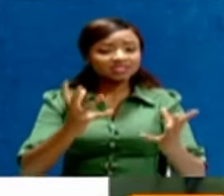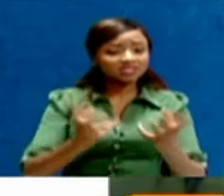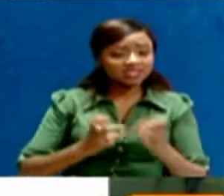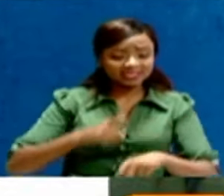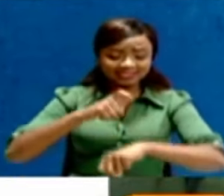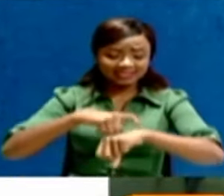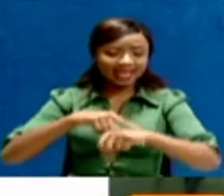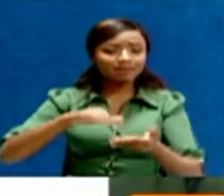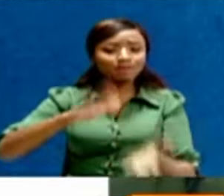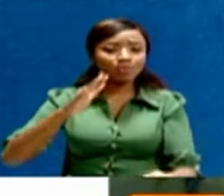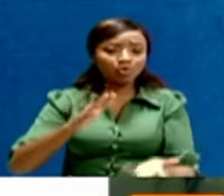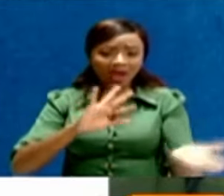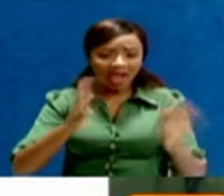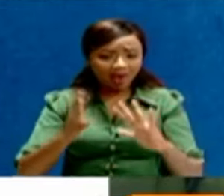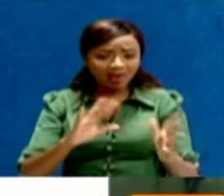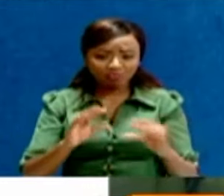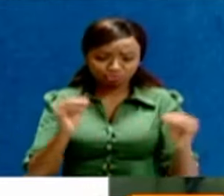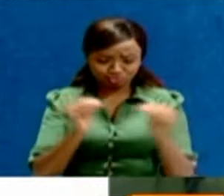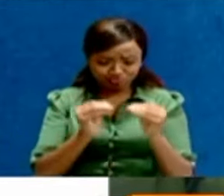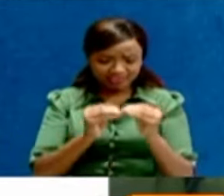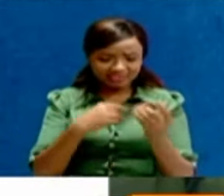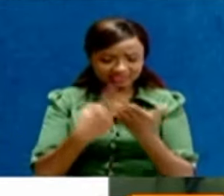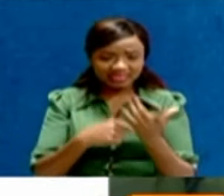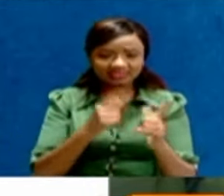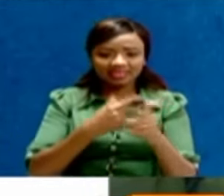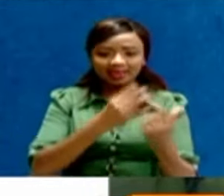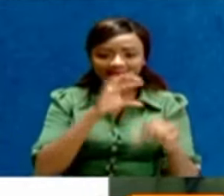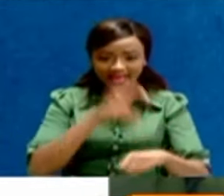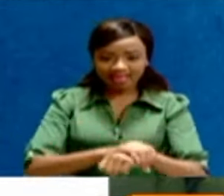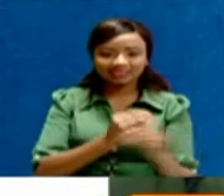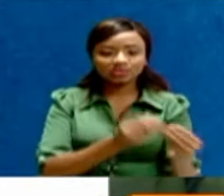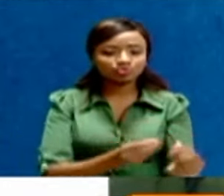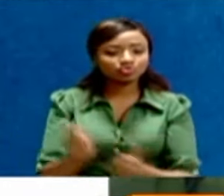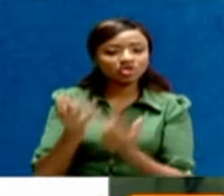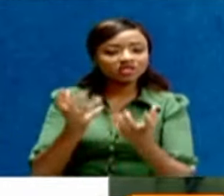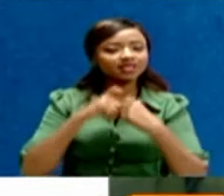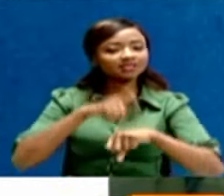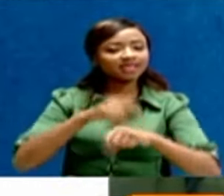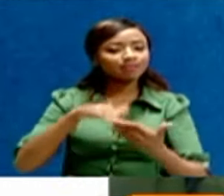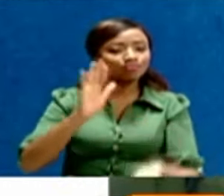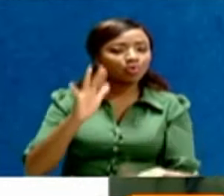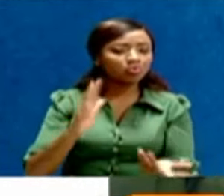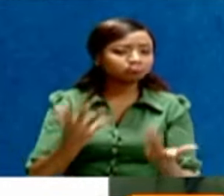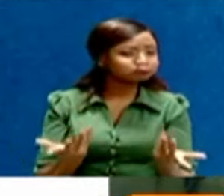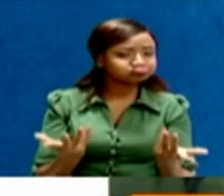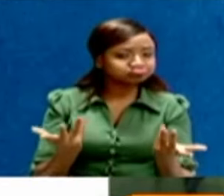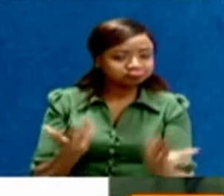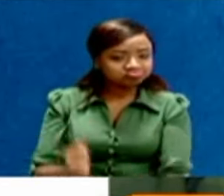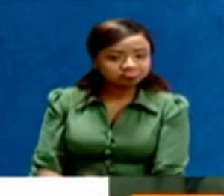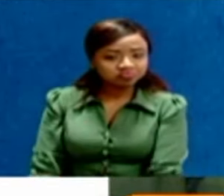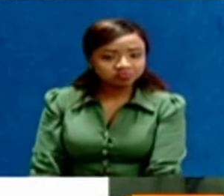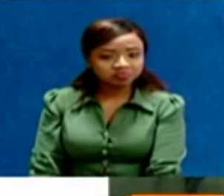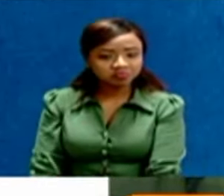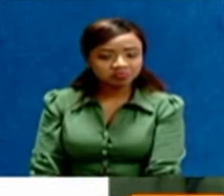times will Senate have to meet to really get a way forward on this issue of the division and allocation of